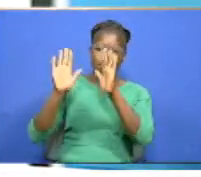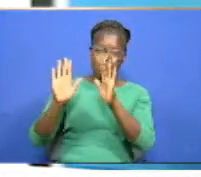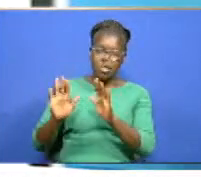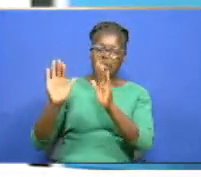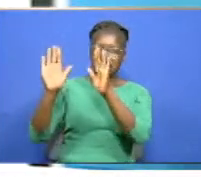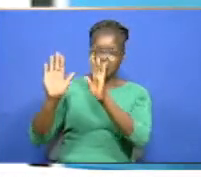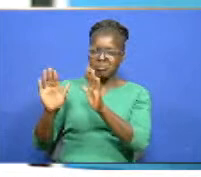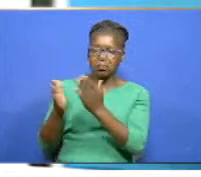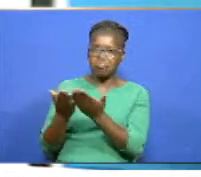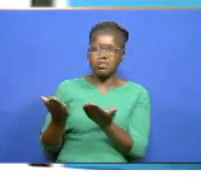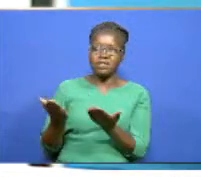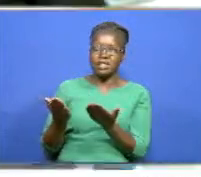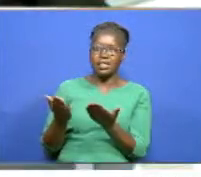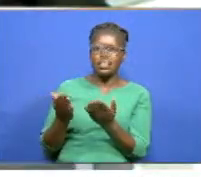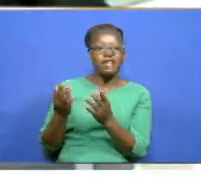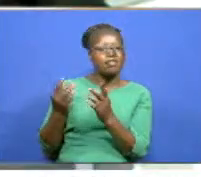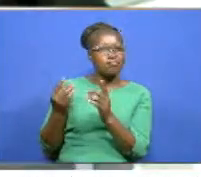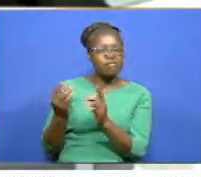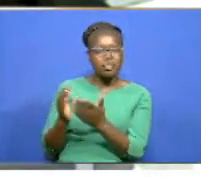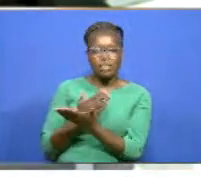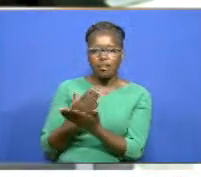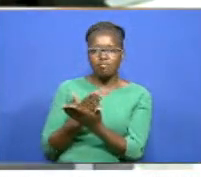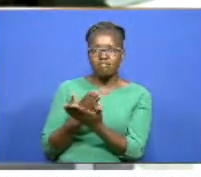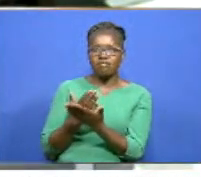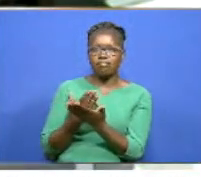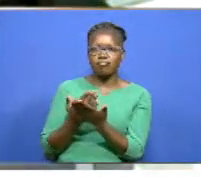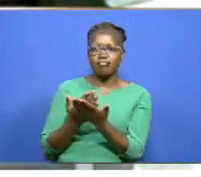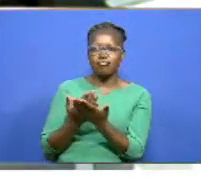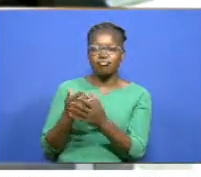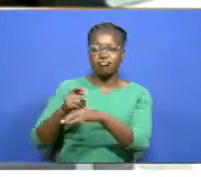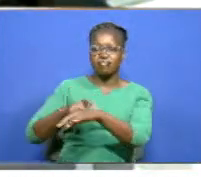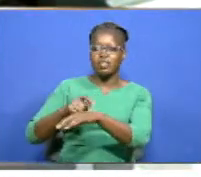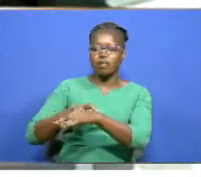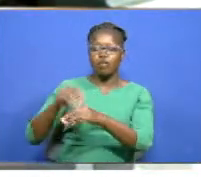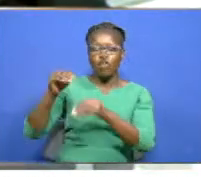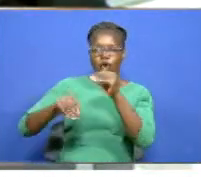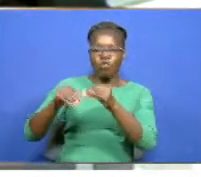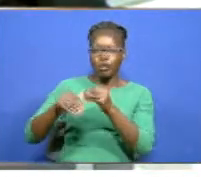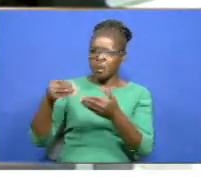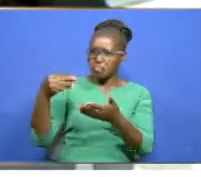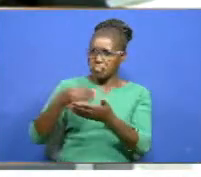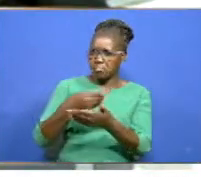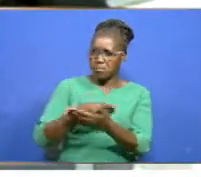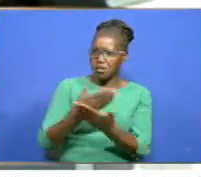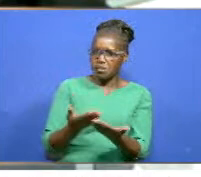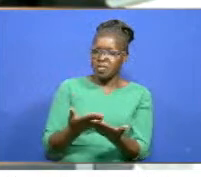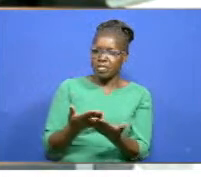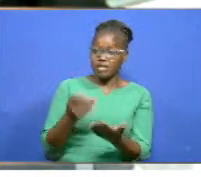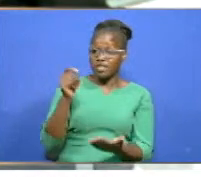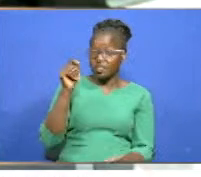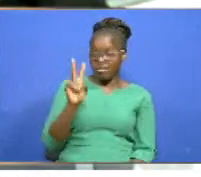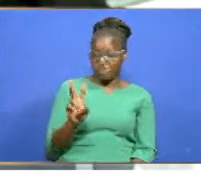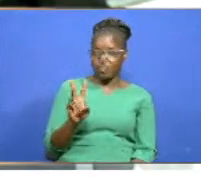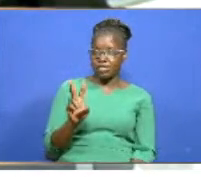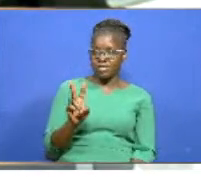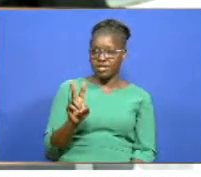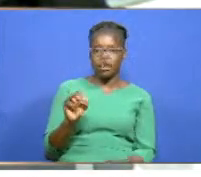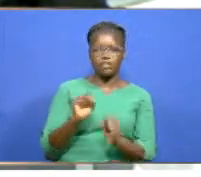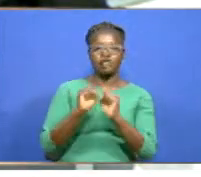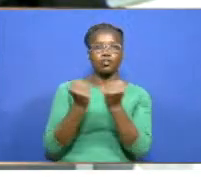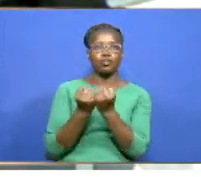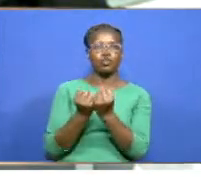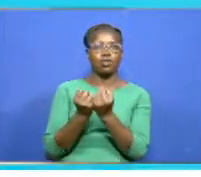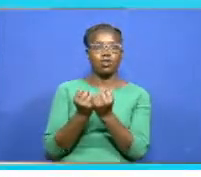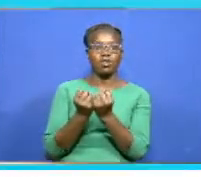have seen several incidences of voter bribery. We saw even in television and also on social media.